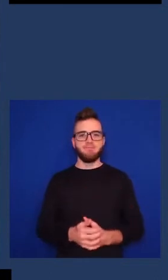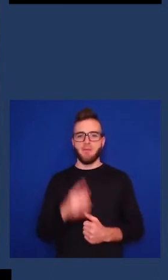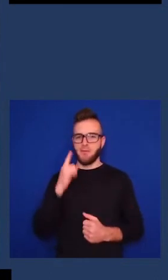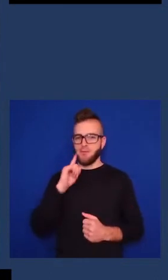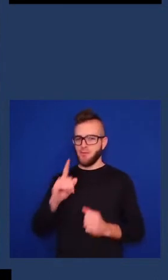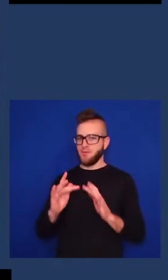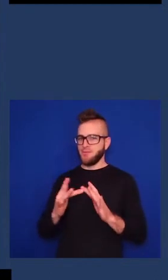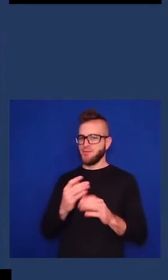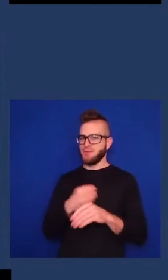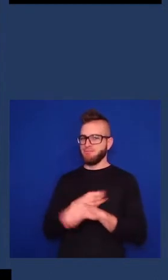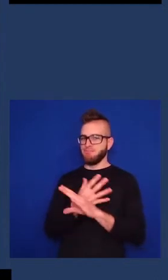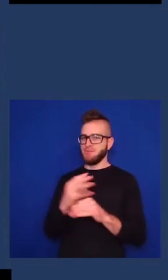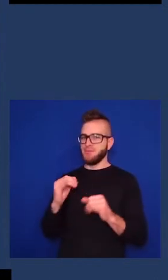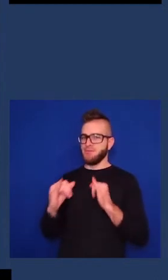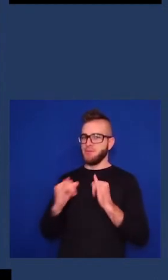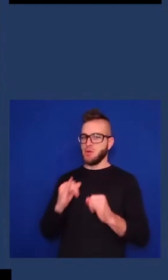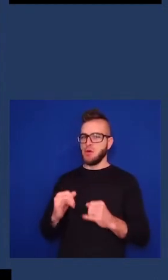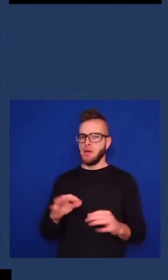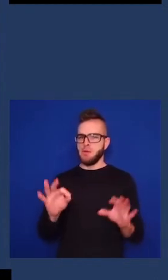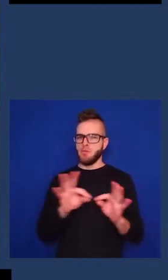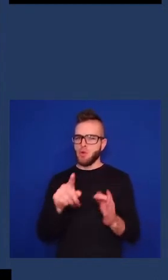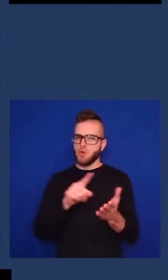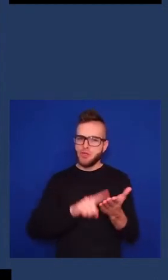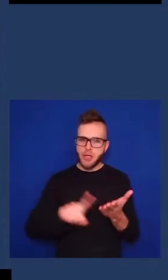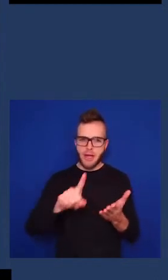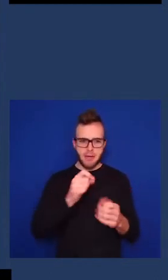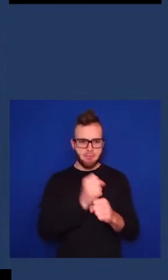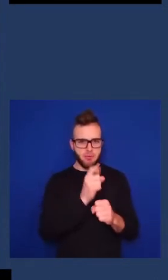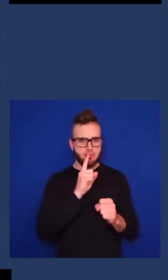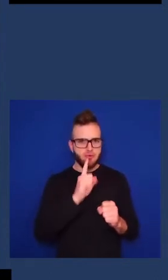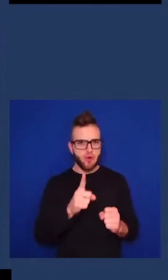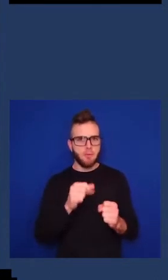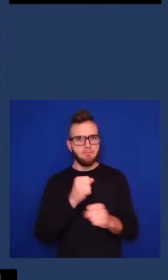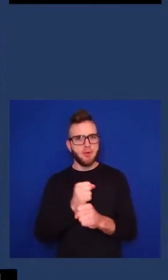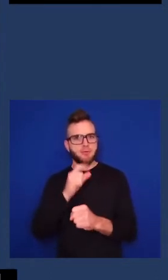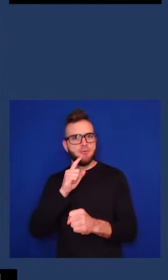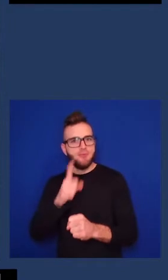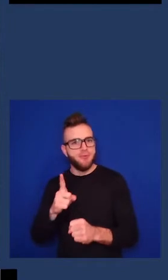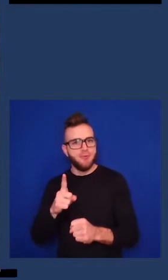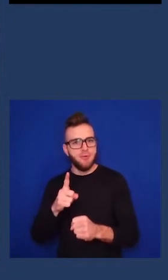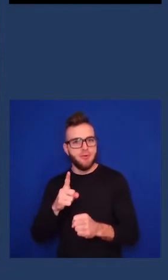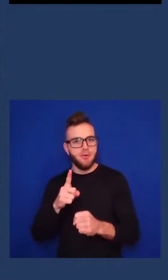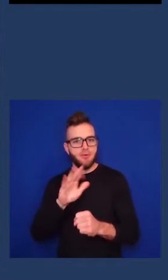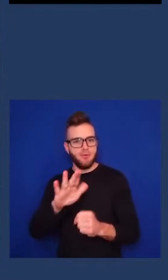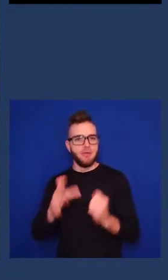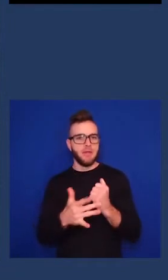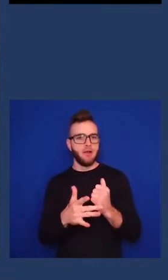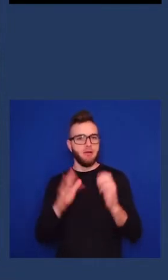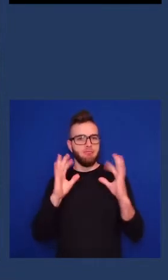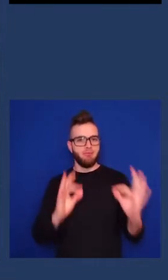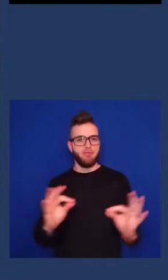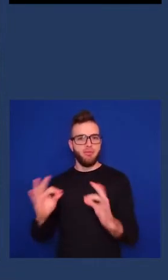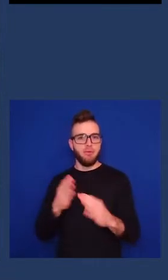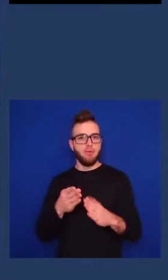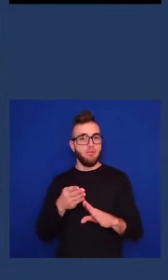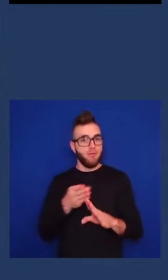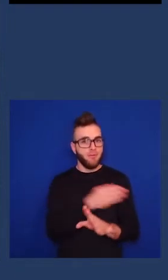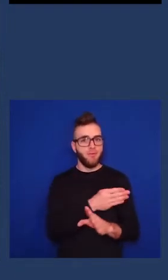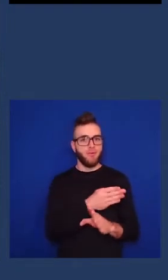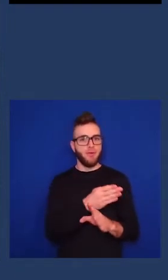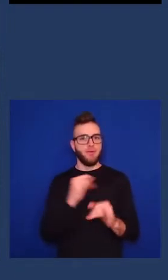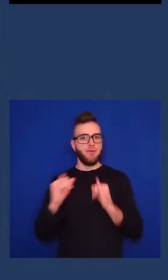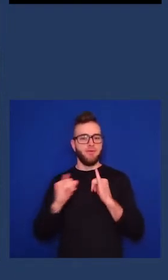want to check and double check your technology before entering that virtual interview. So before the